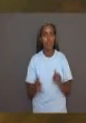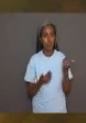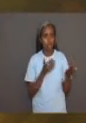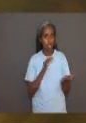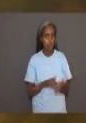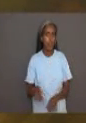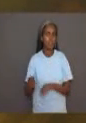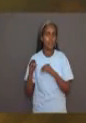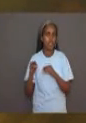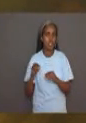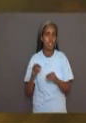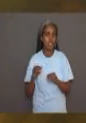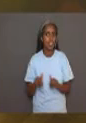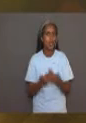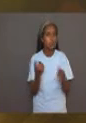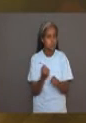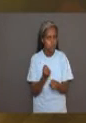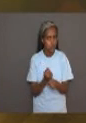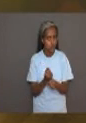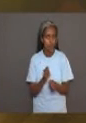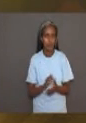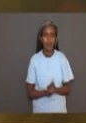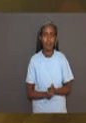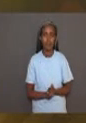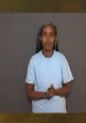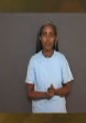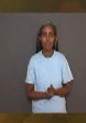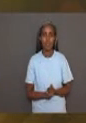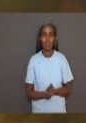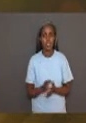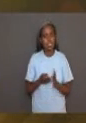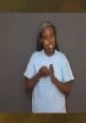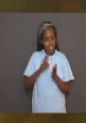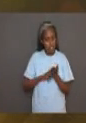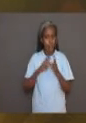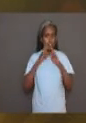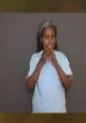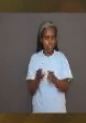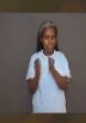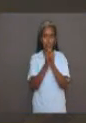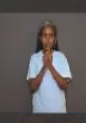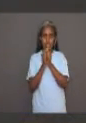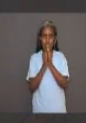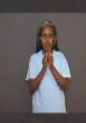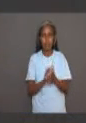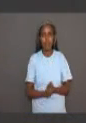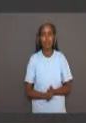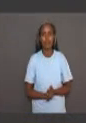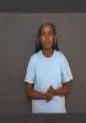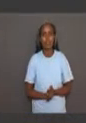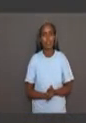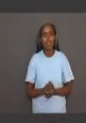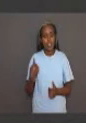Welcome back, students. How did you do? Let us review the answer together.